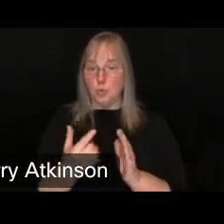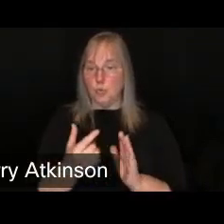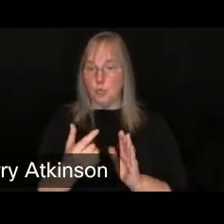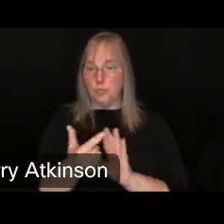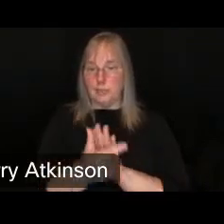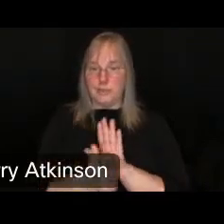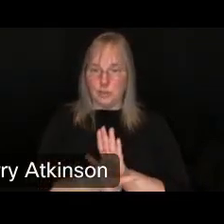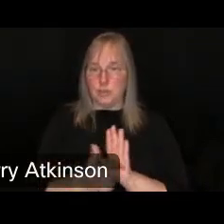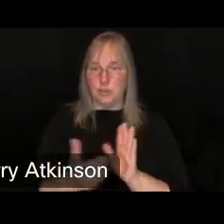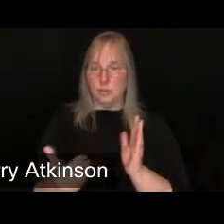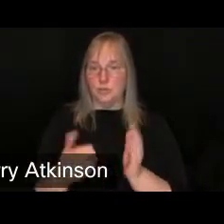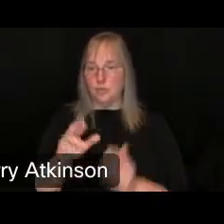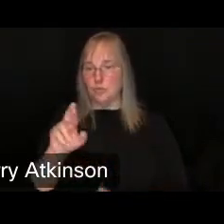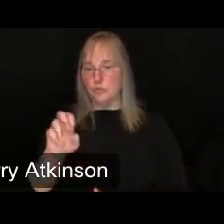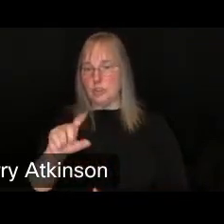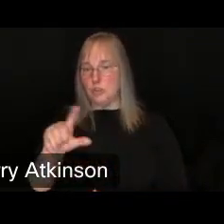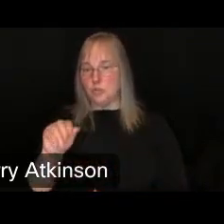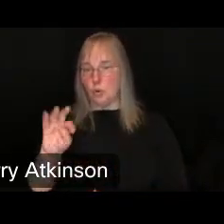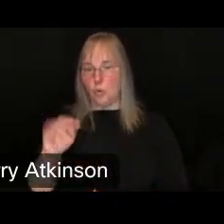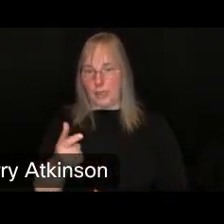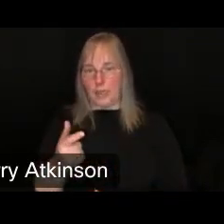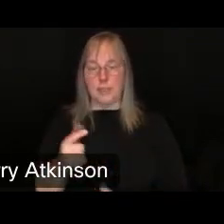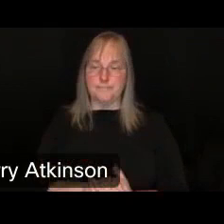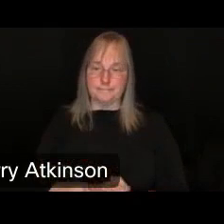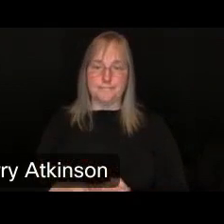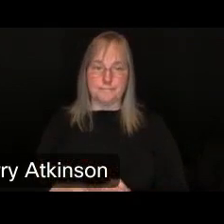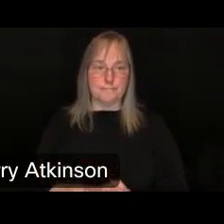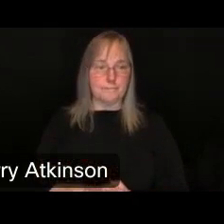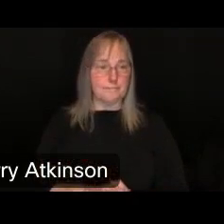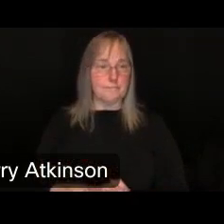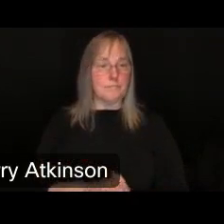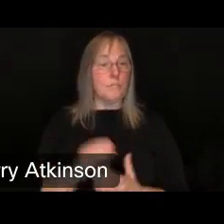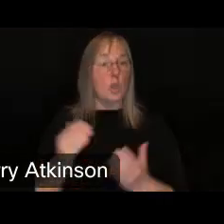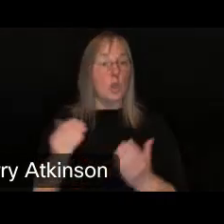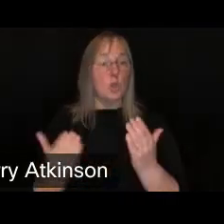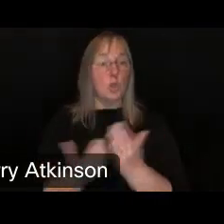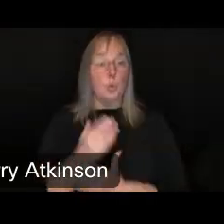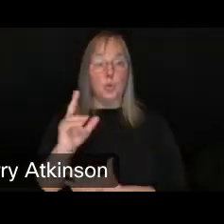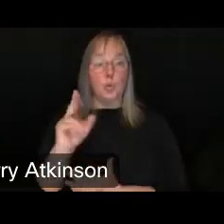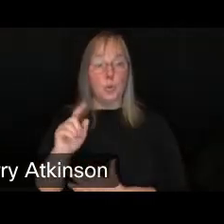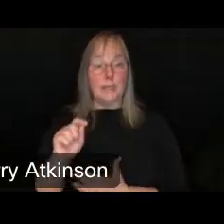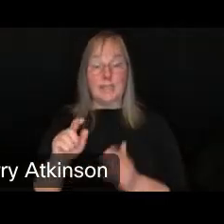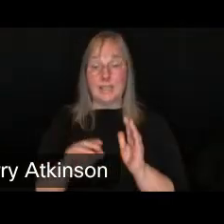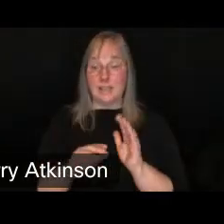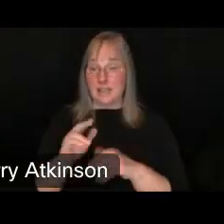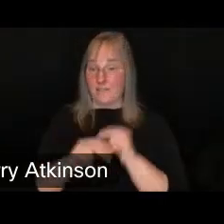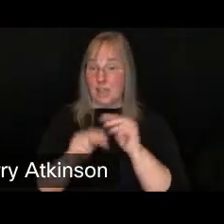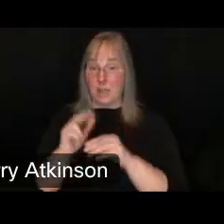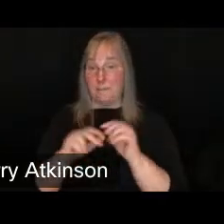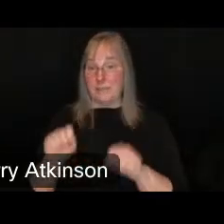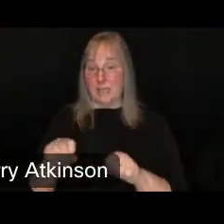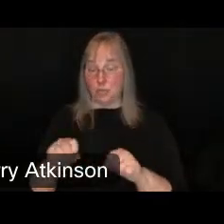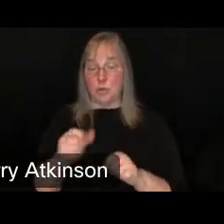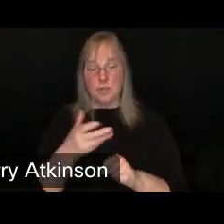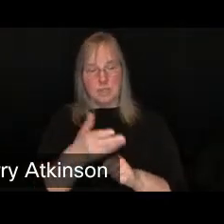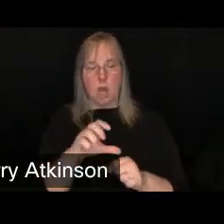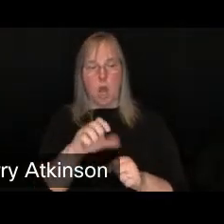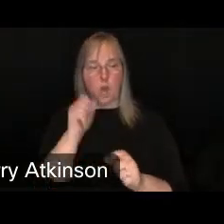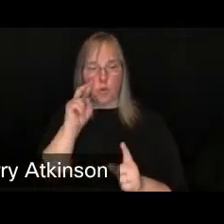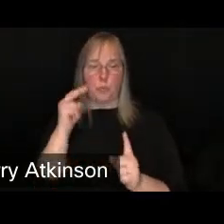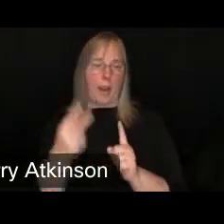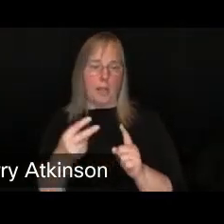going to follow in the coming years. New unit development potential. Here's another way to look at the